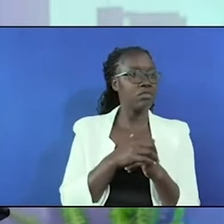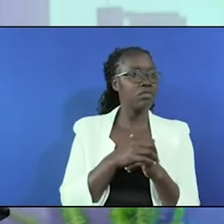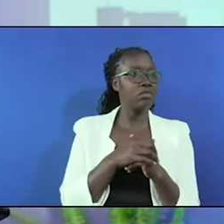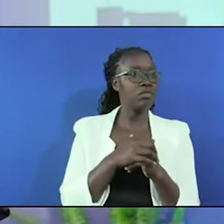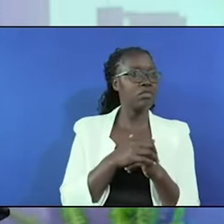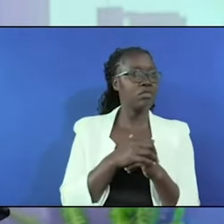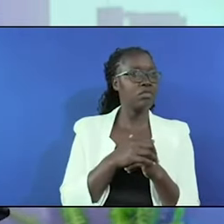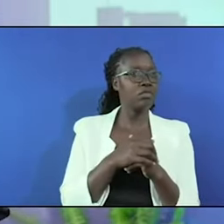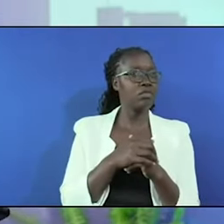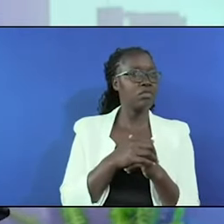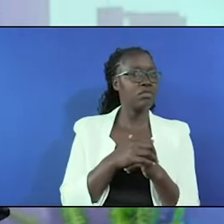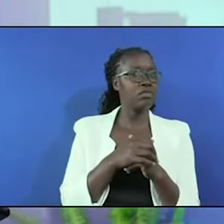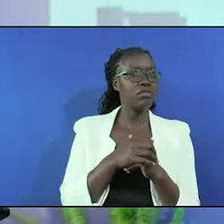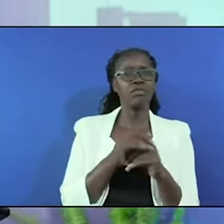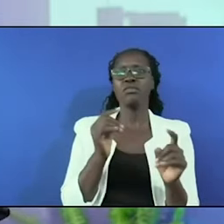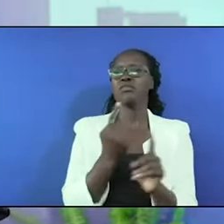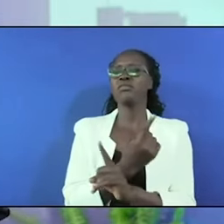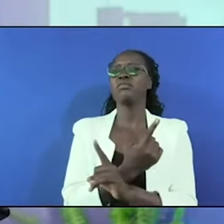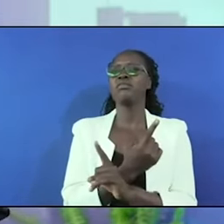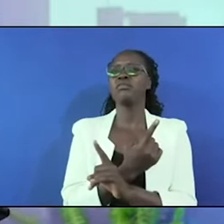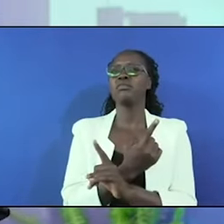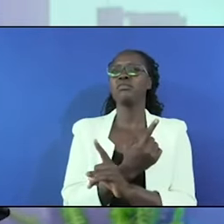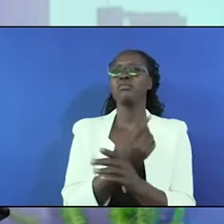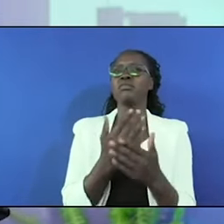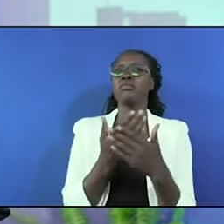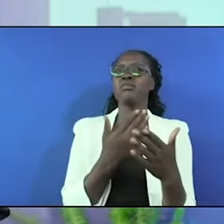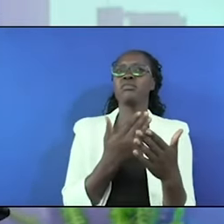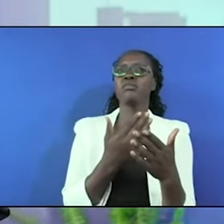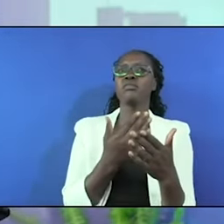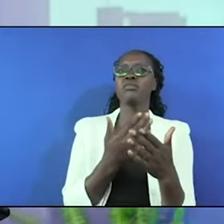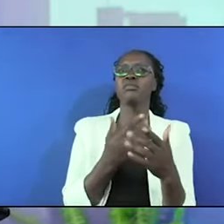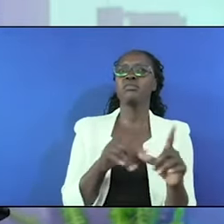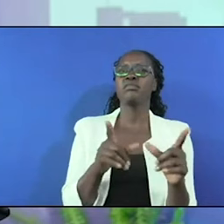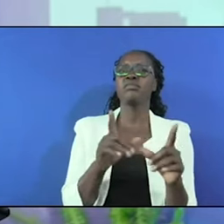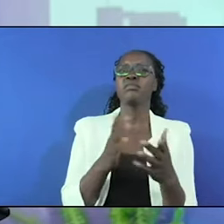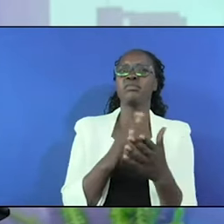Now I want you to see the difference before we let the choir sing.